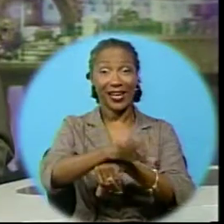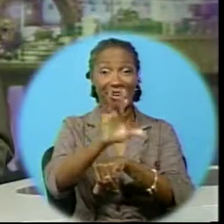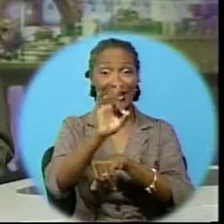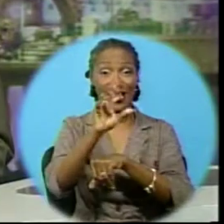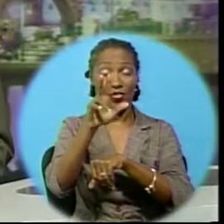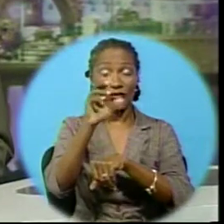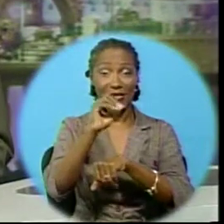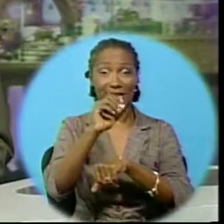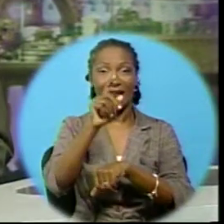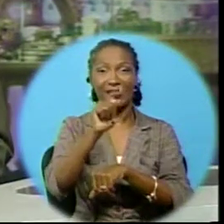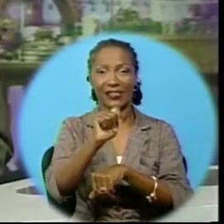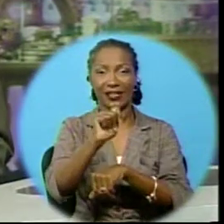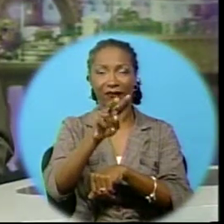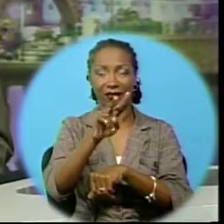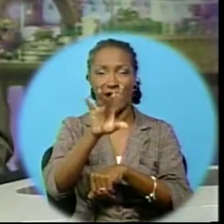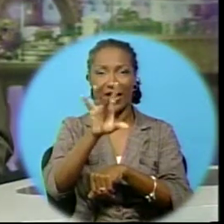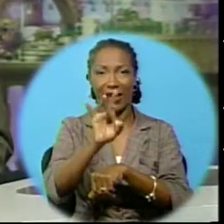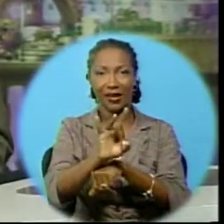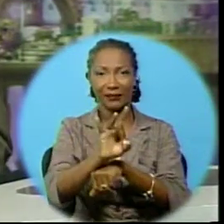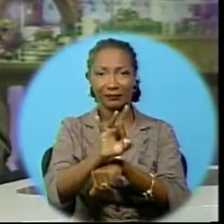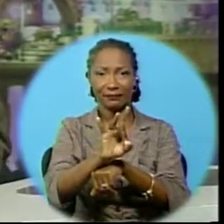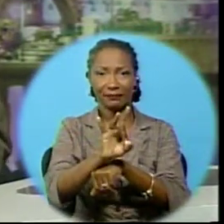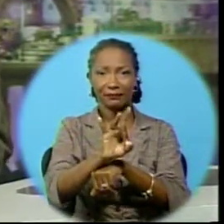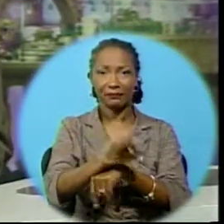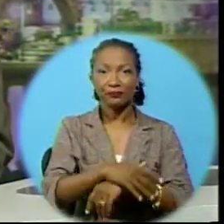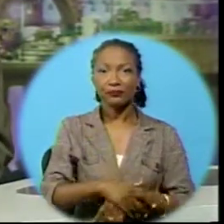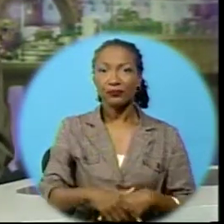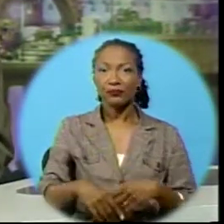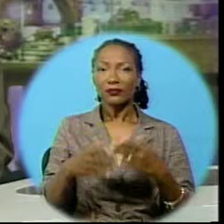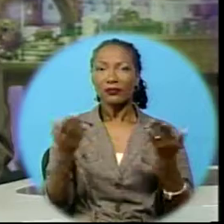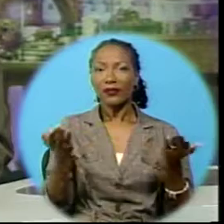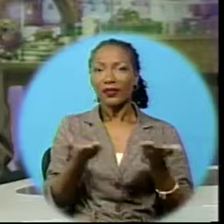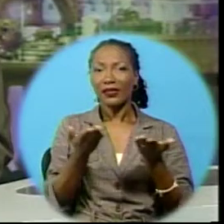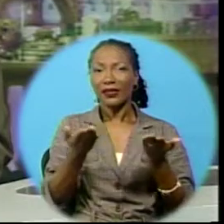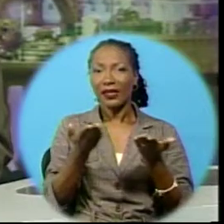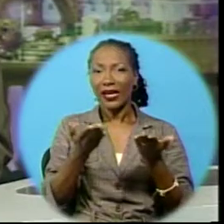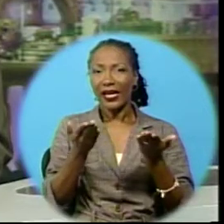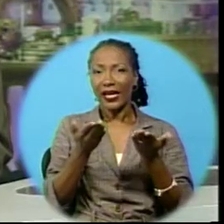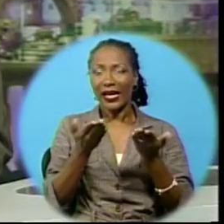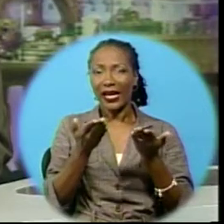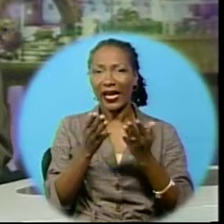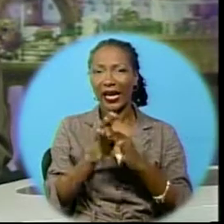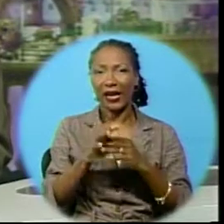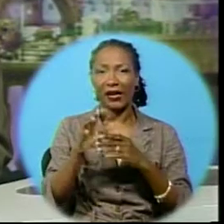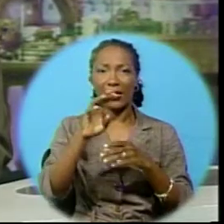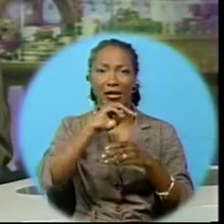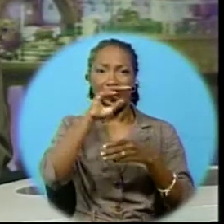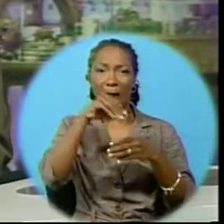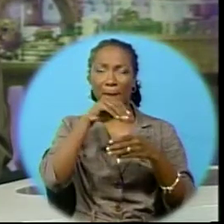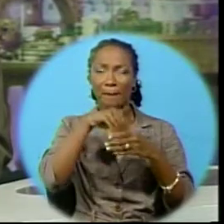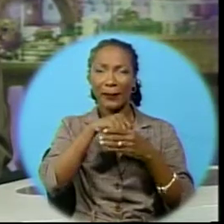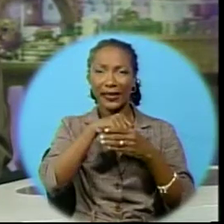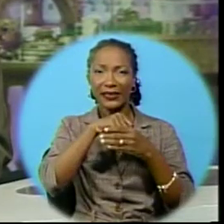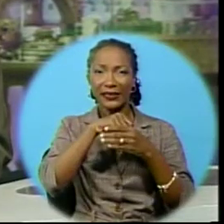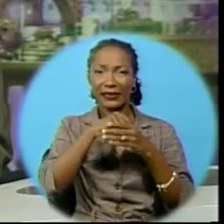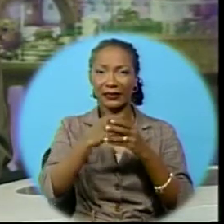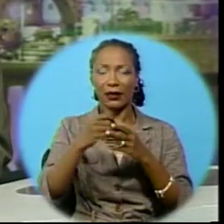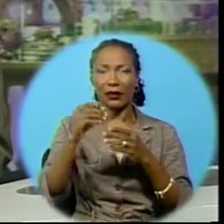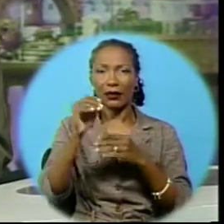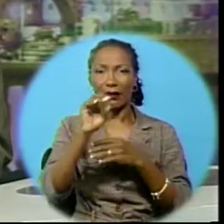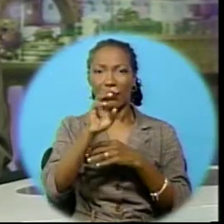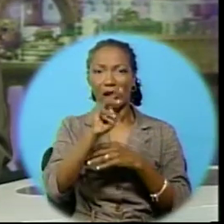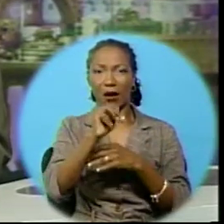on TV8. Local mixed martial arts competitors got a free clinic recently when Ultimate